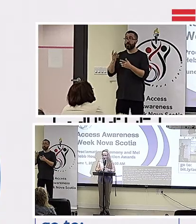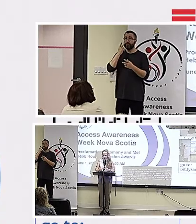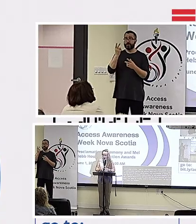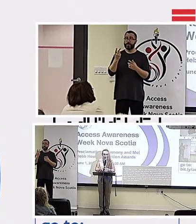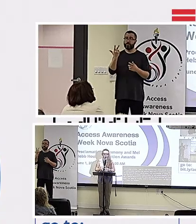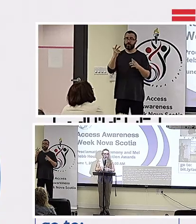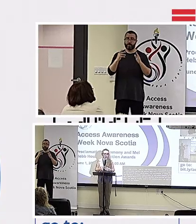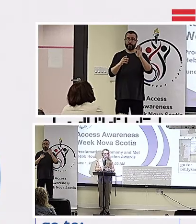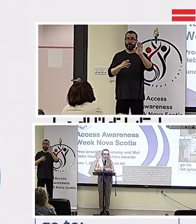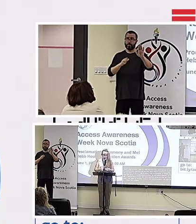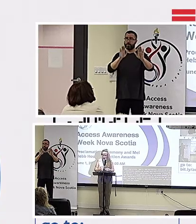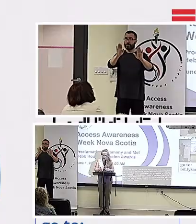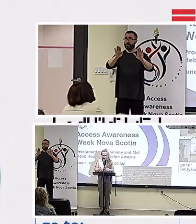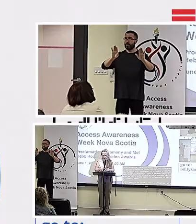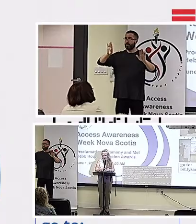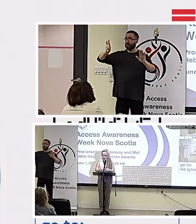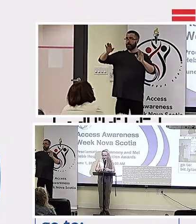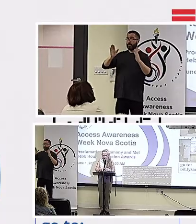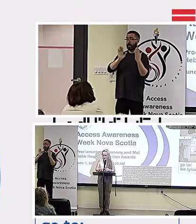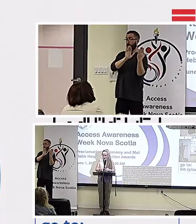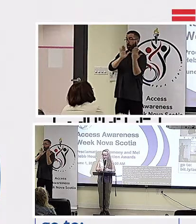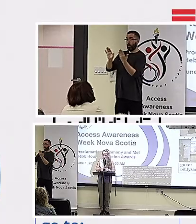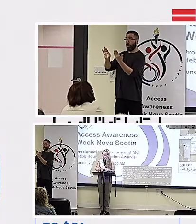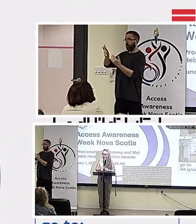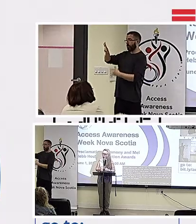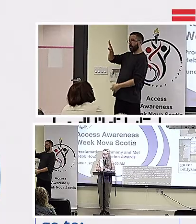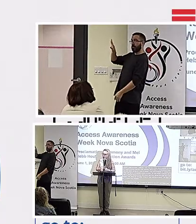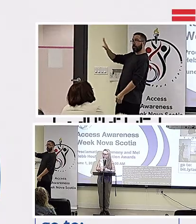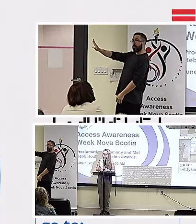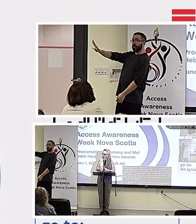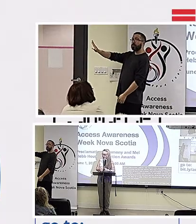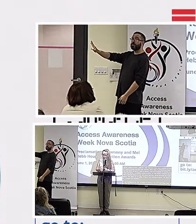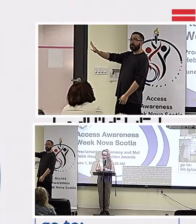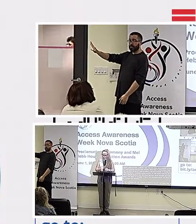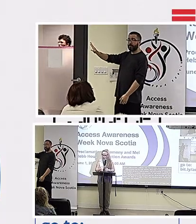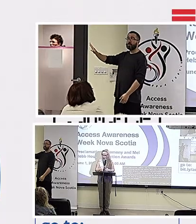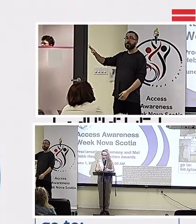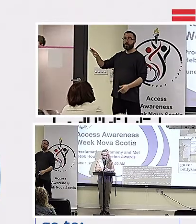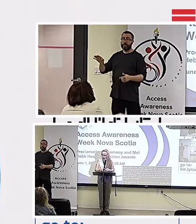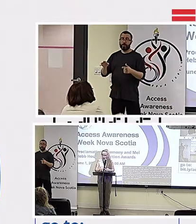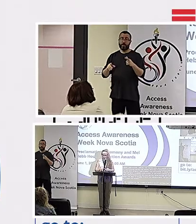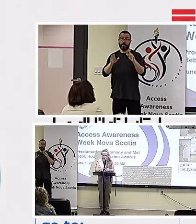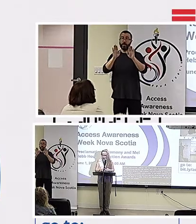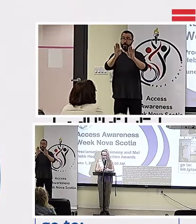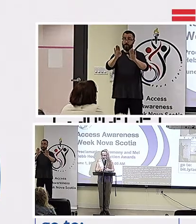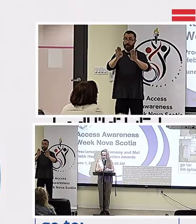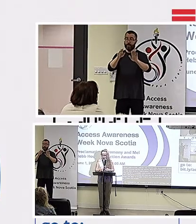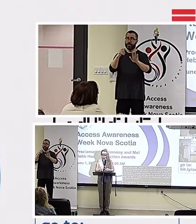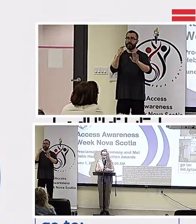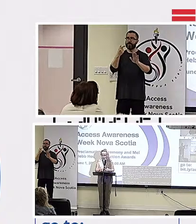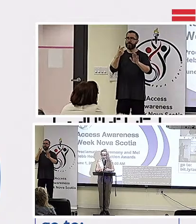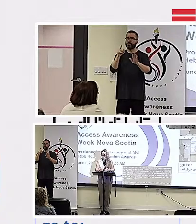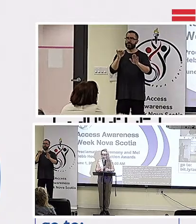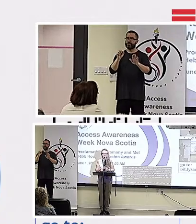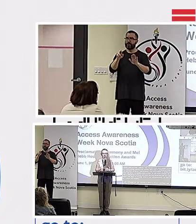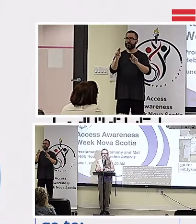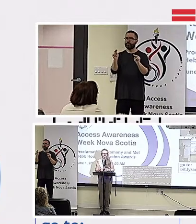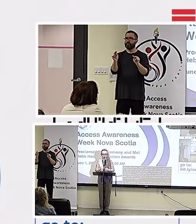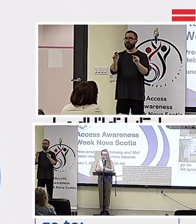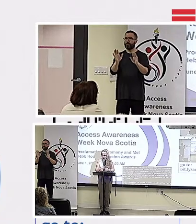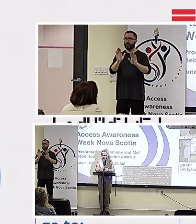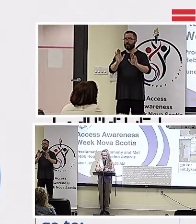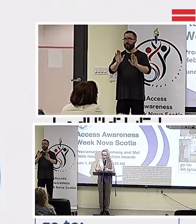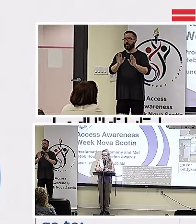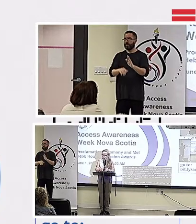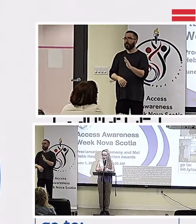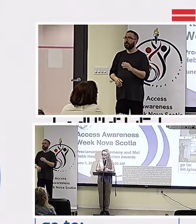hallway. There are gender-neutral accessible washrooms on the left. And for those in the drop-in area, the